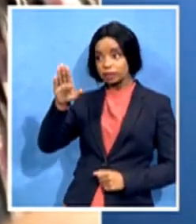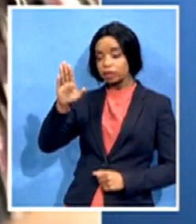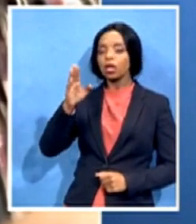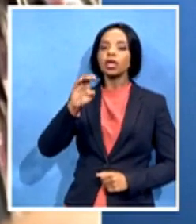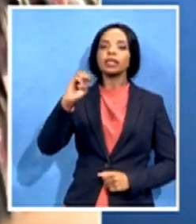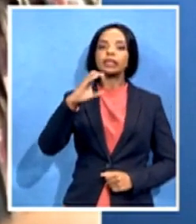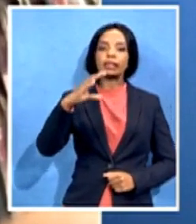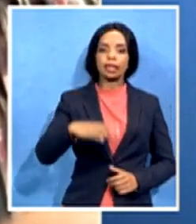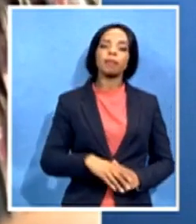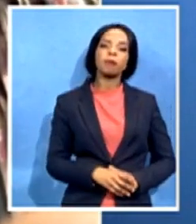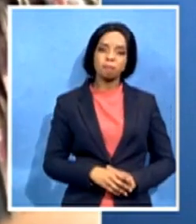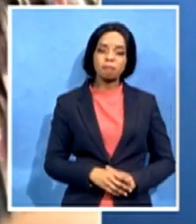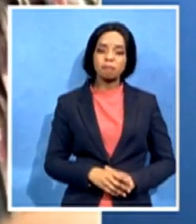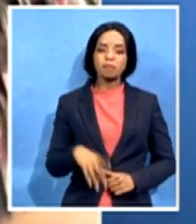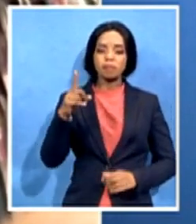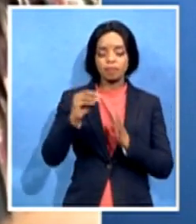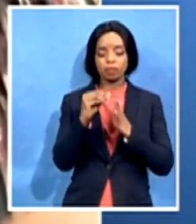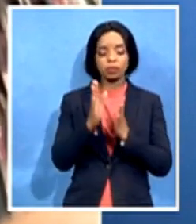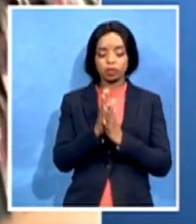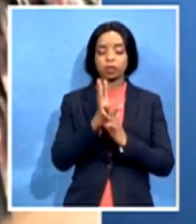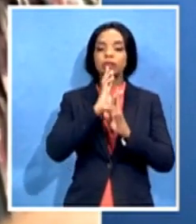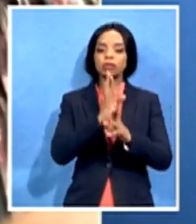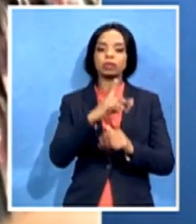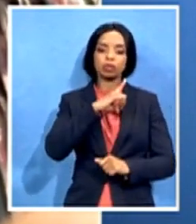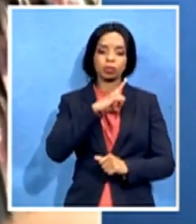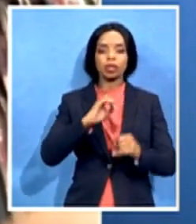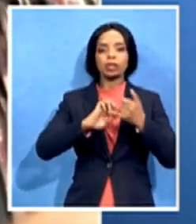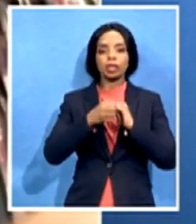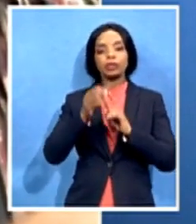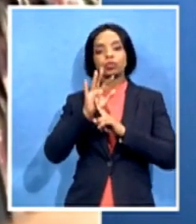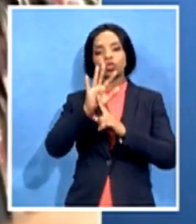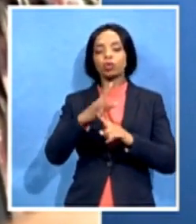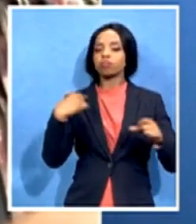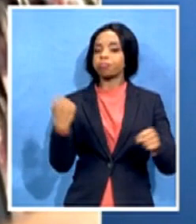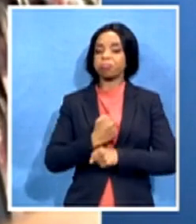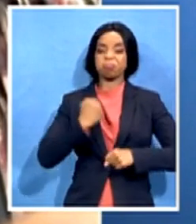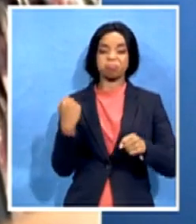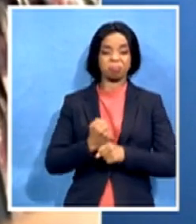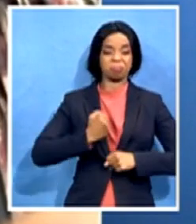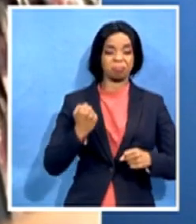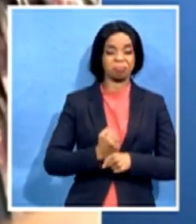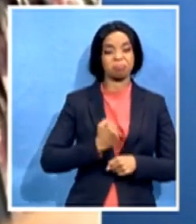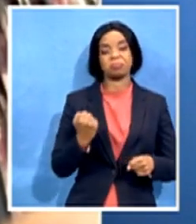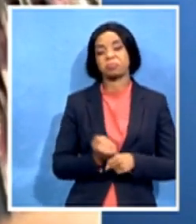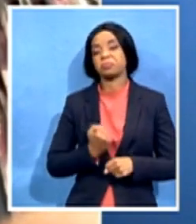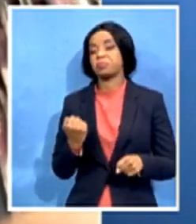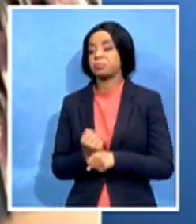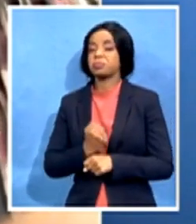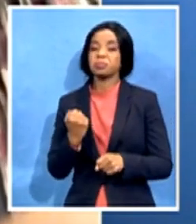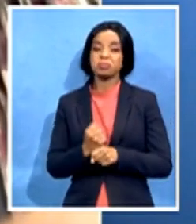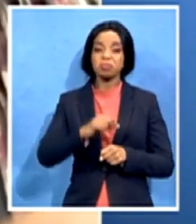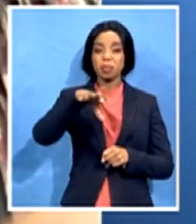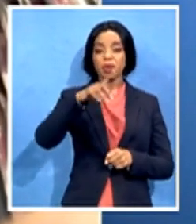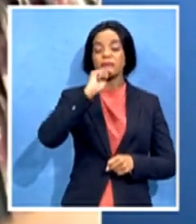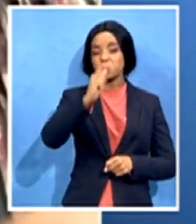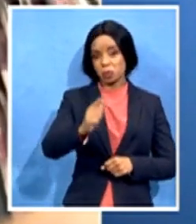that they are doing everything they can do as a province to fight this scourge,